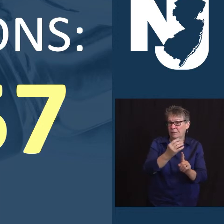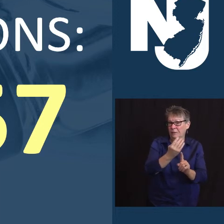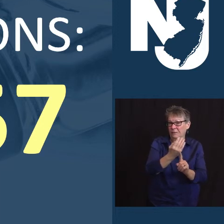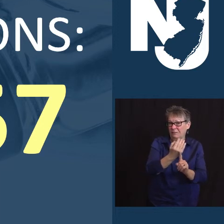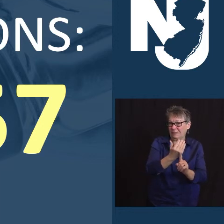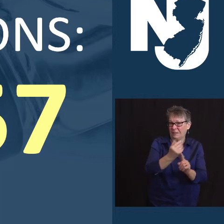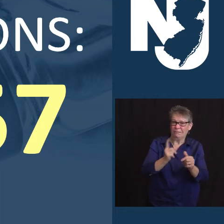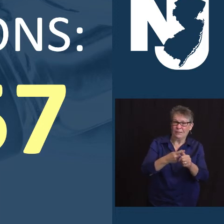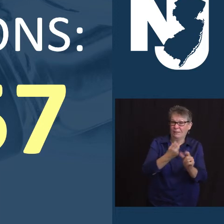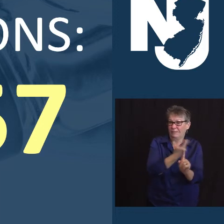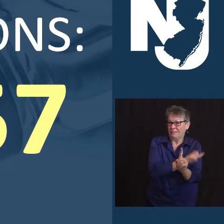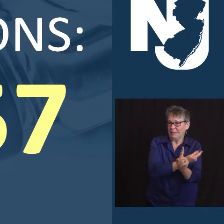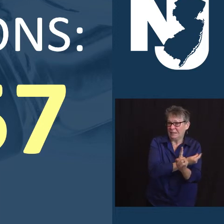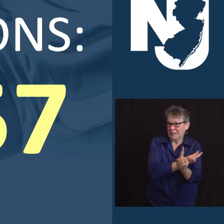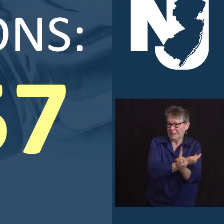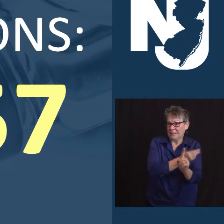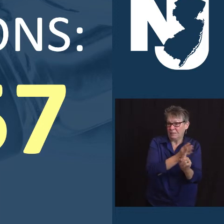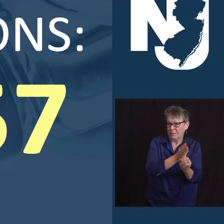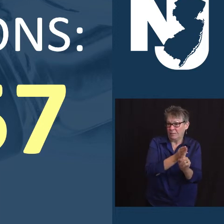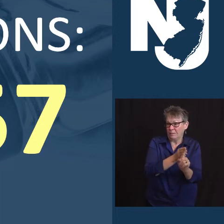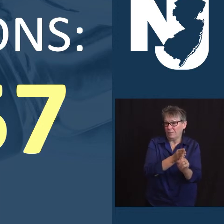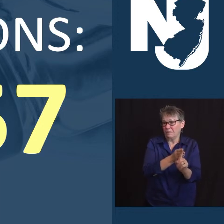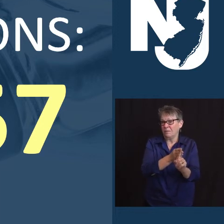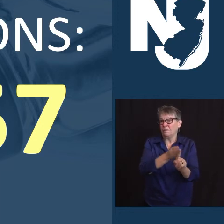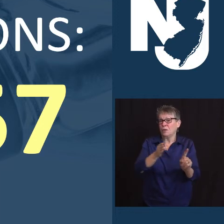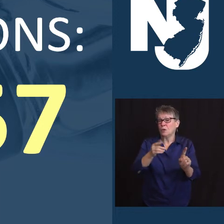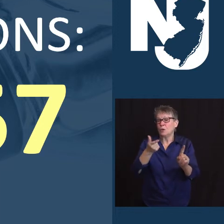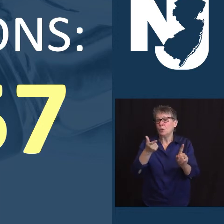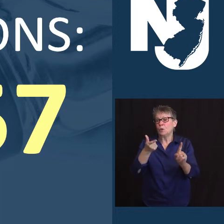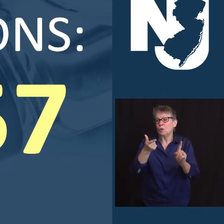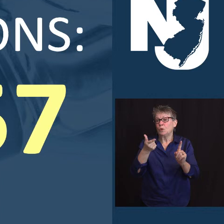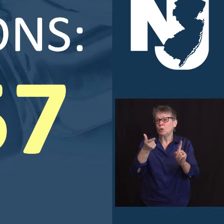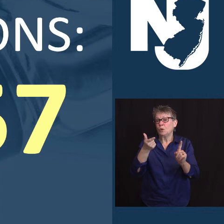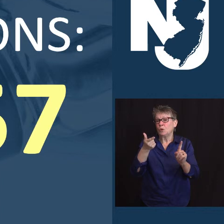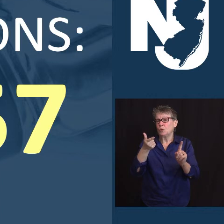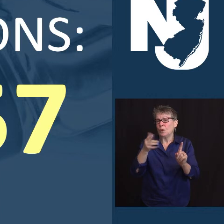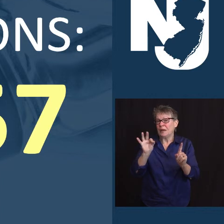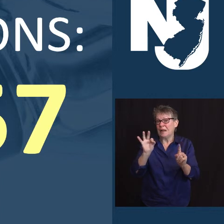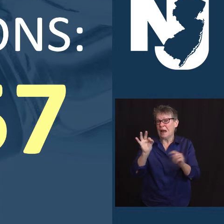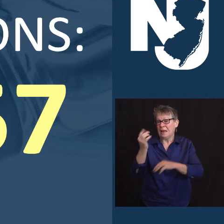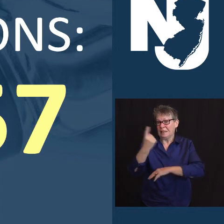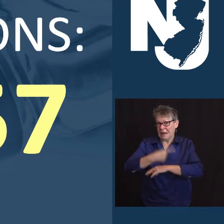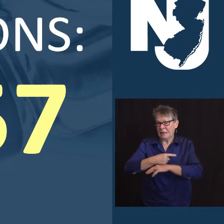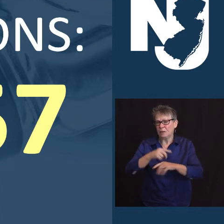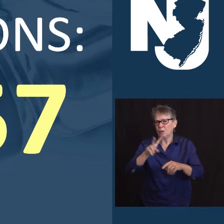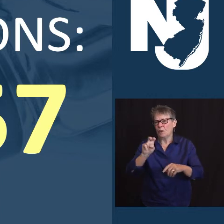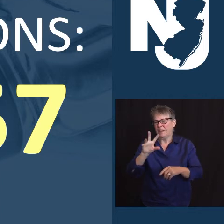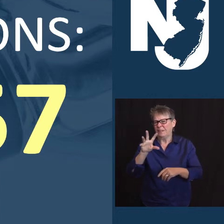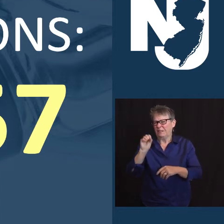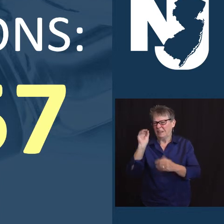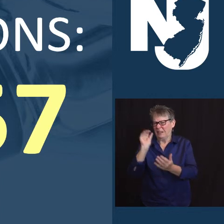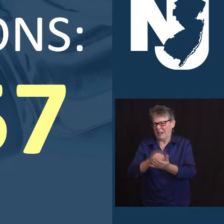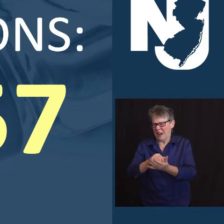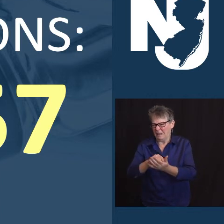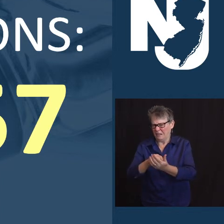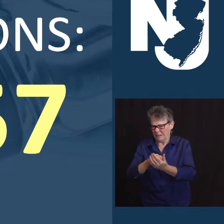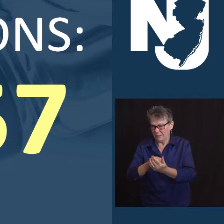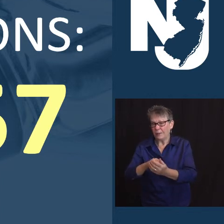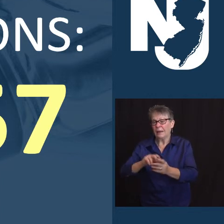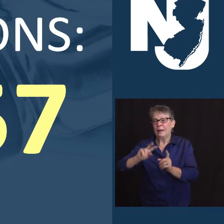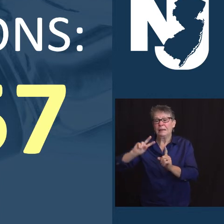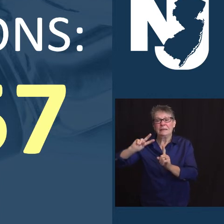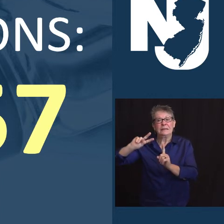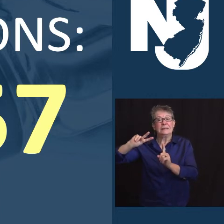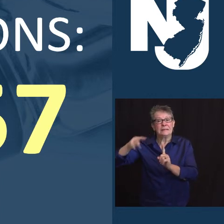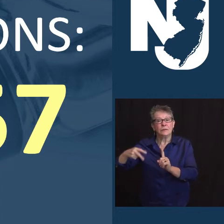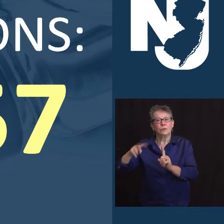administered. It then took another 10 days for us to get to 500,000. It's only taken us 16 days to